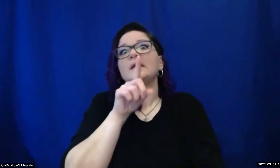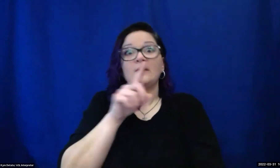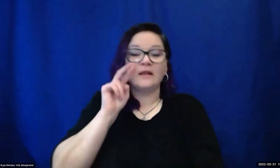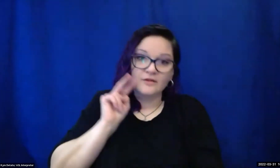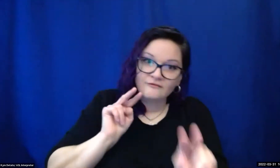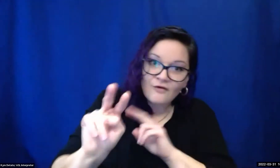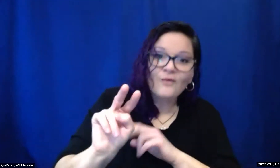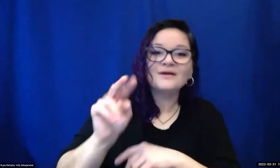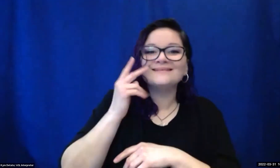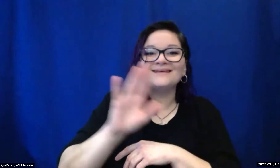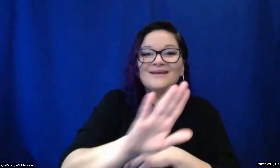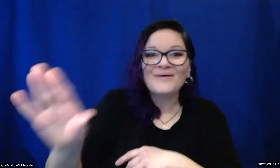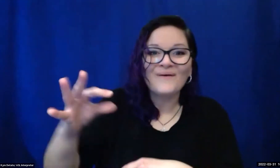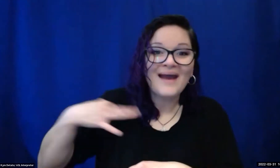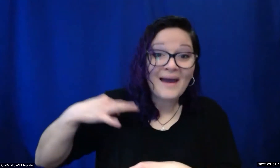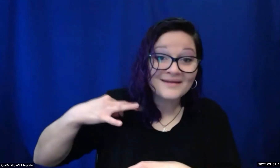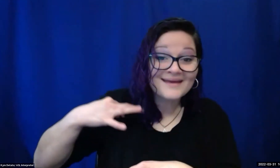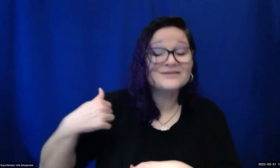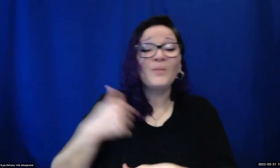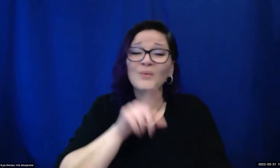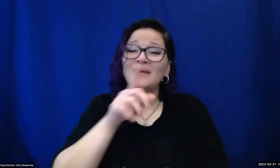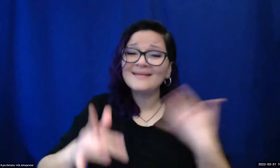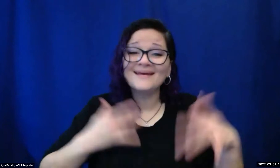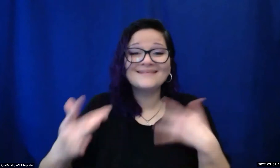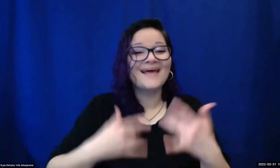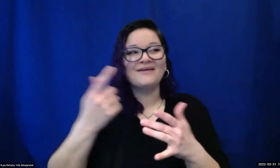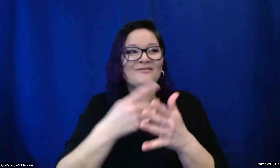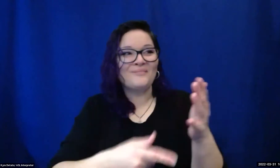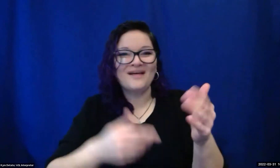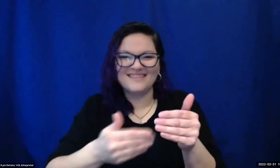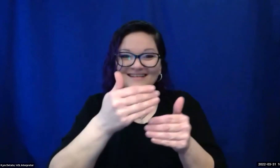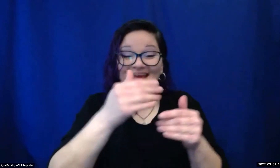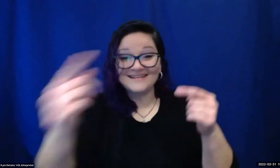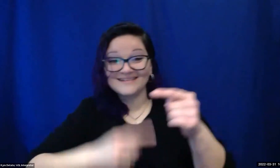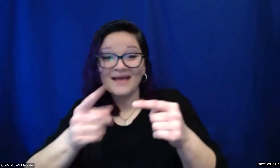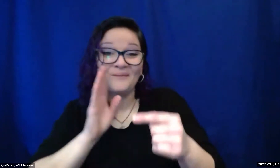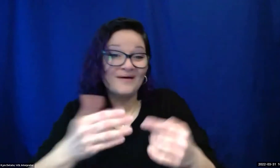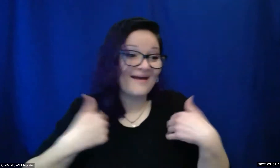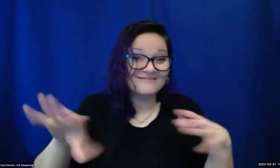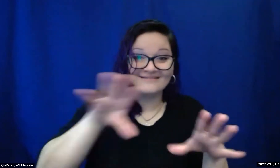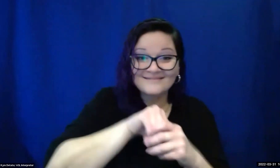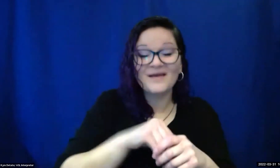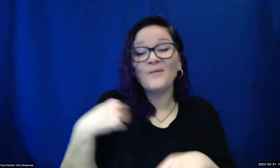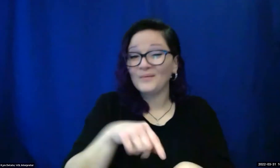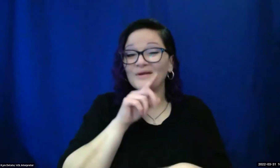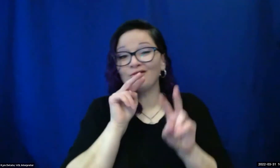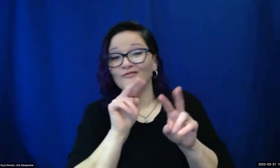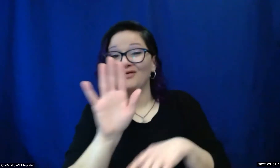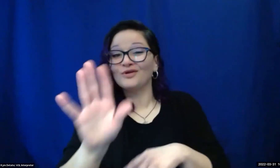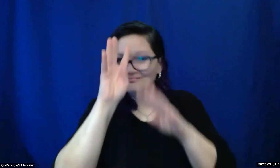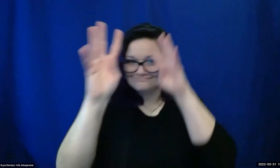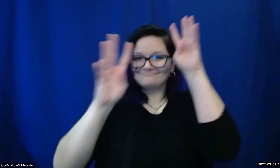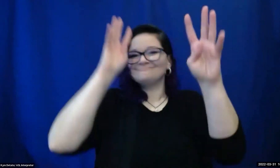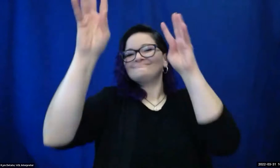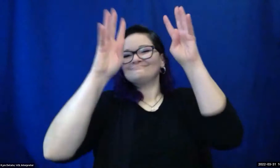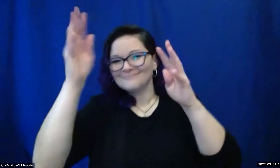your applications. We're excited about what this next grant cycle will bring, and we look forward to seeing your creative